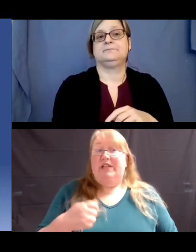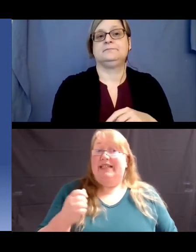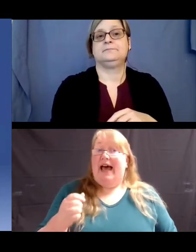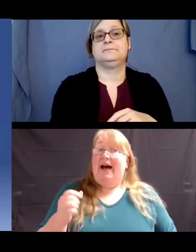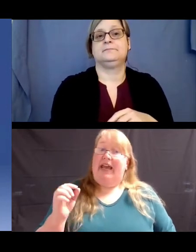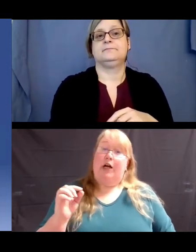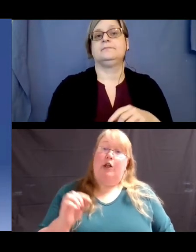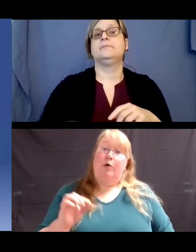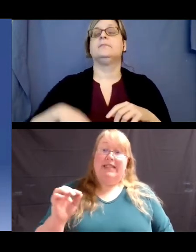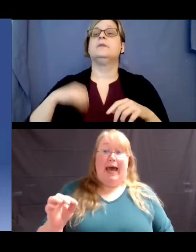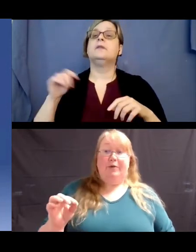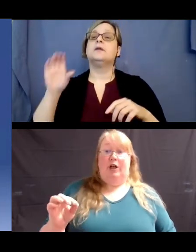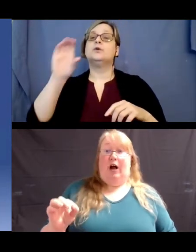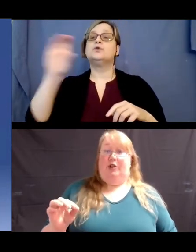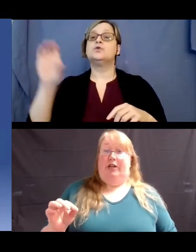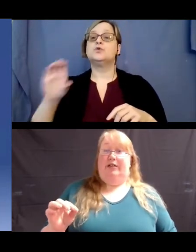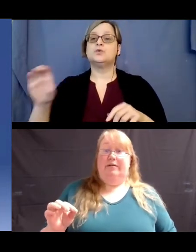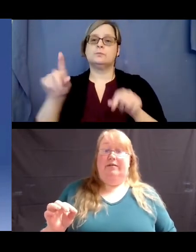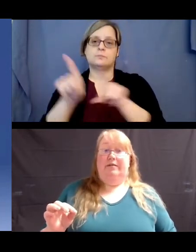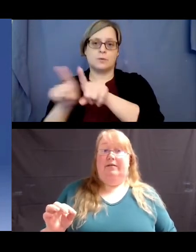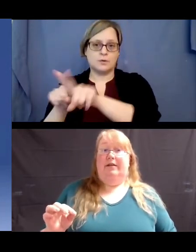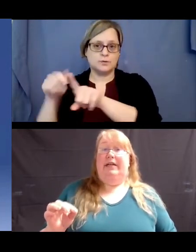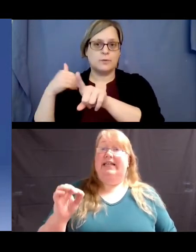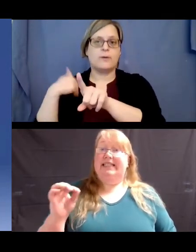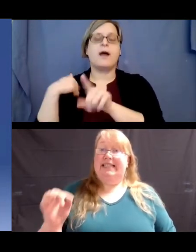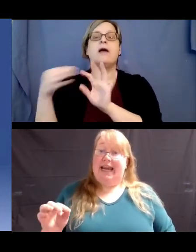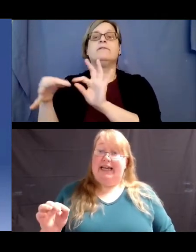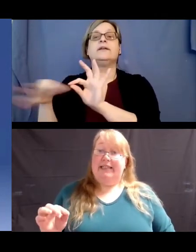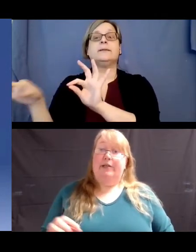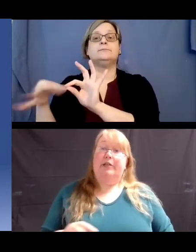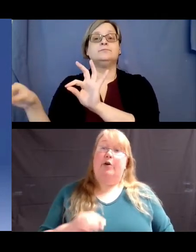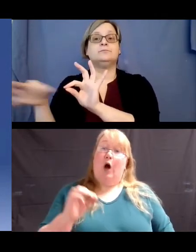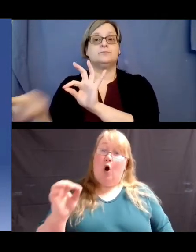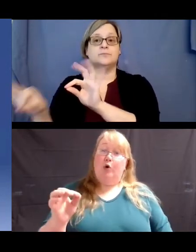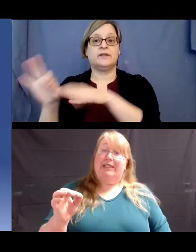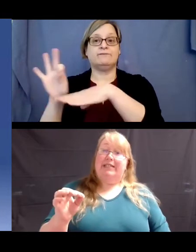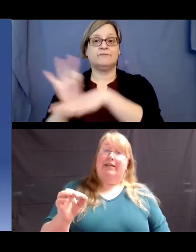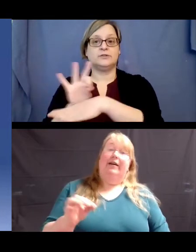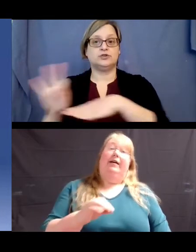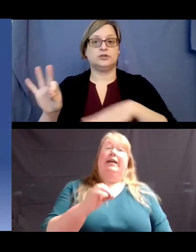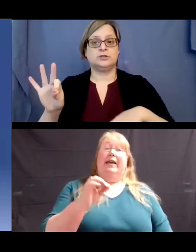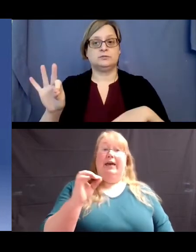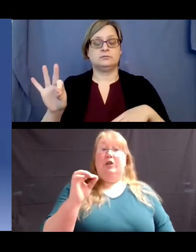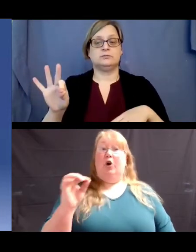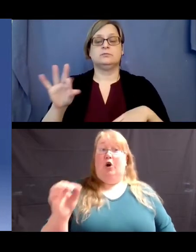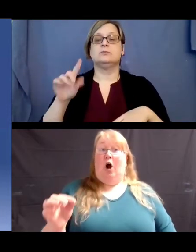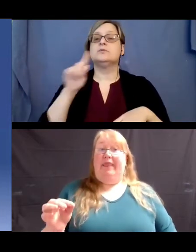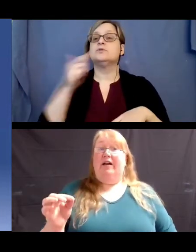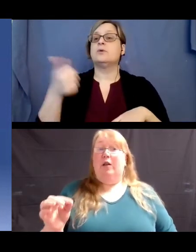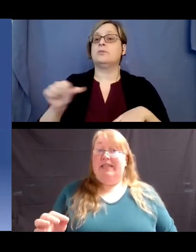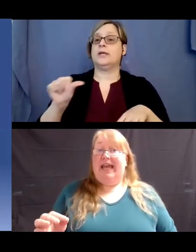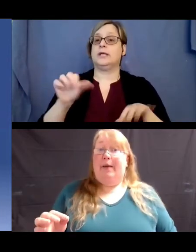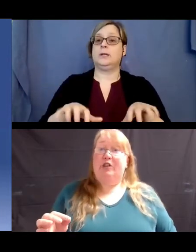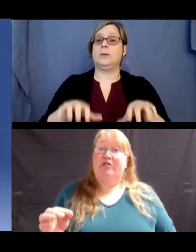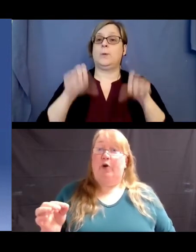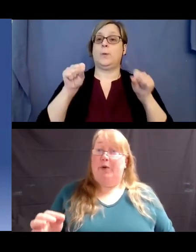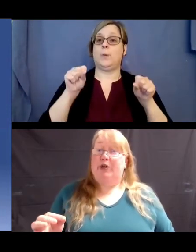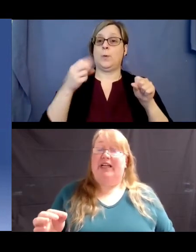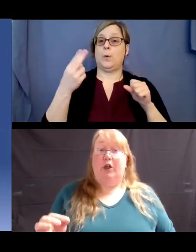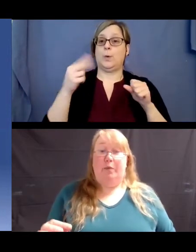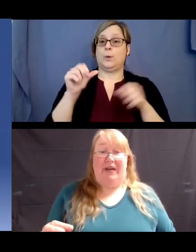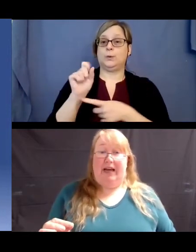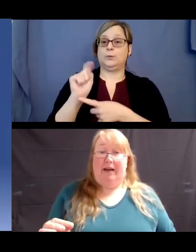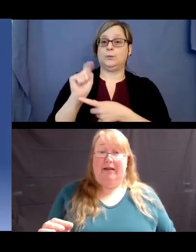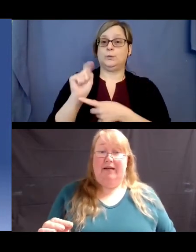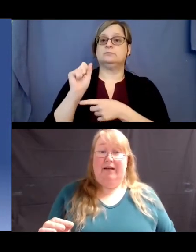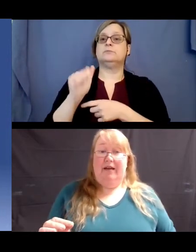Zoom does have a closed caption option in its settings. So the host can turn on the closed captions for a